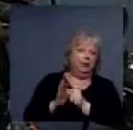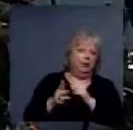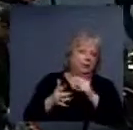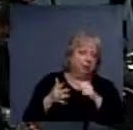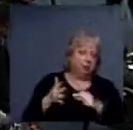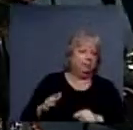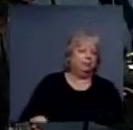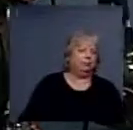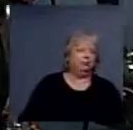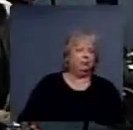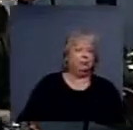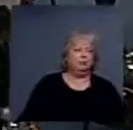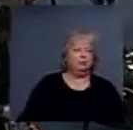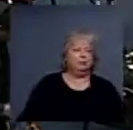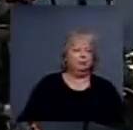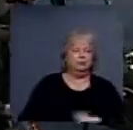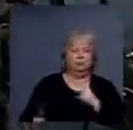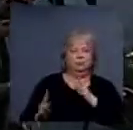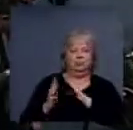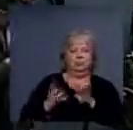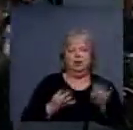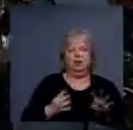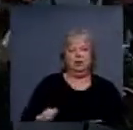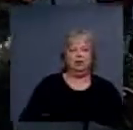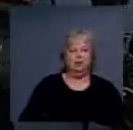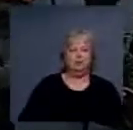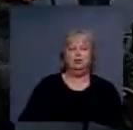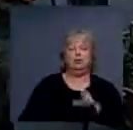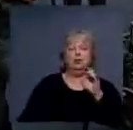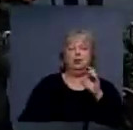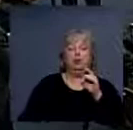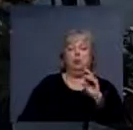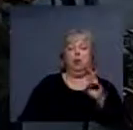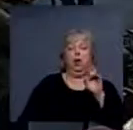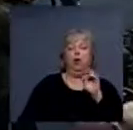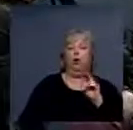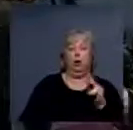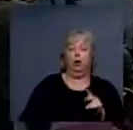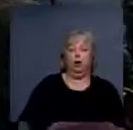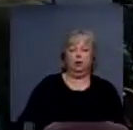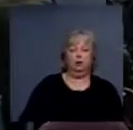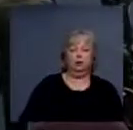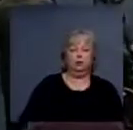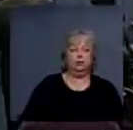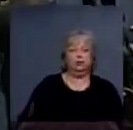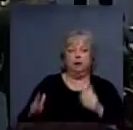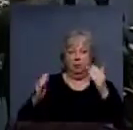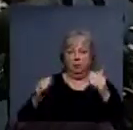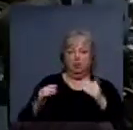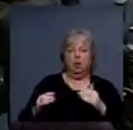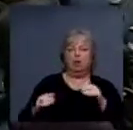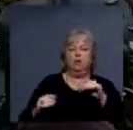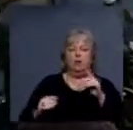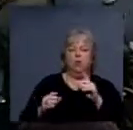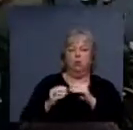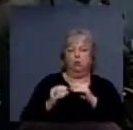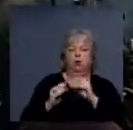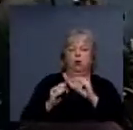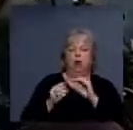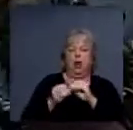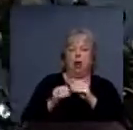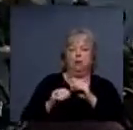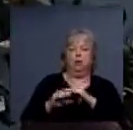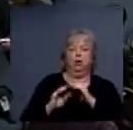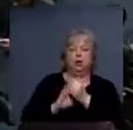Okay, We can move on to the other item on our